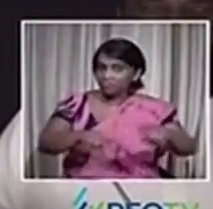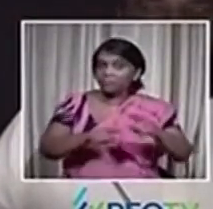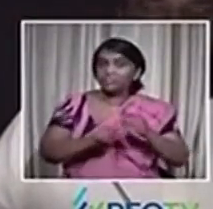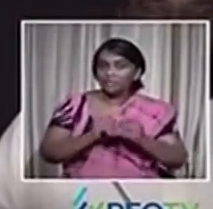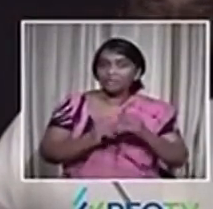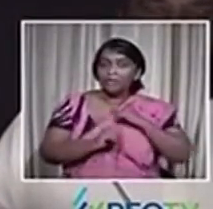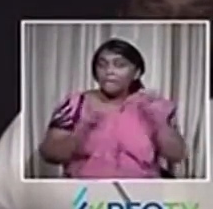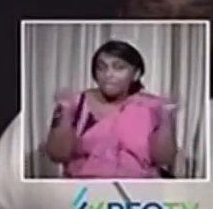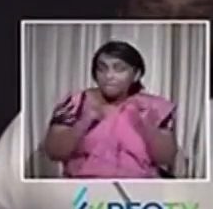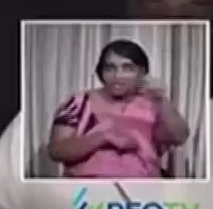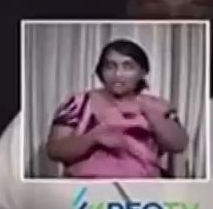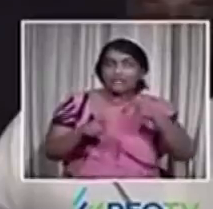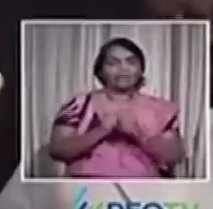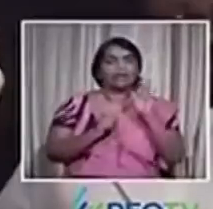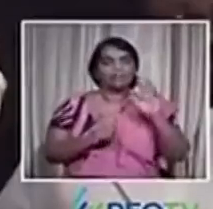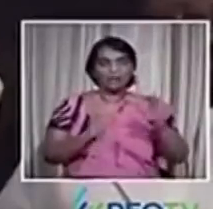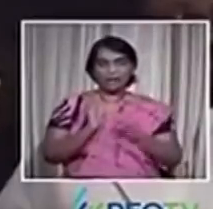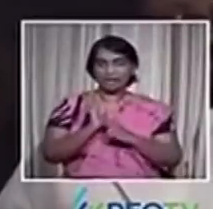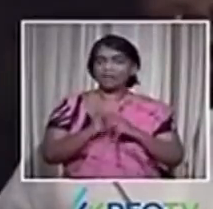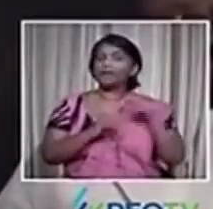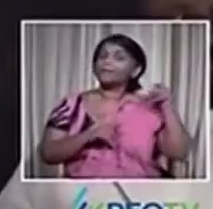country after looting the country's resources.